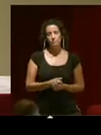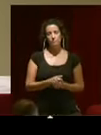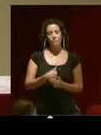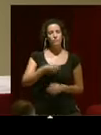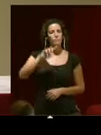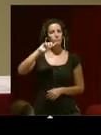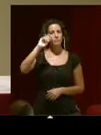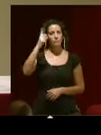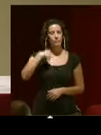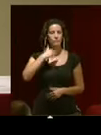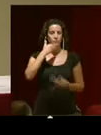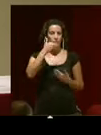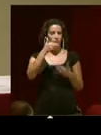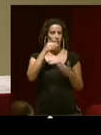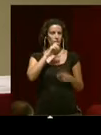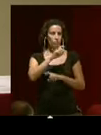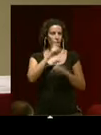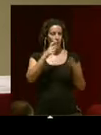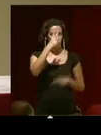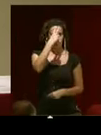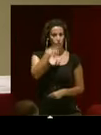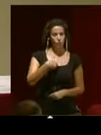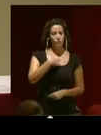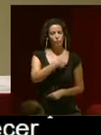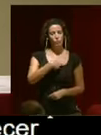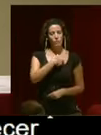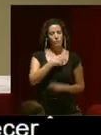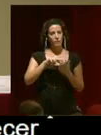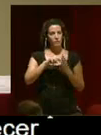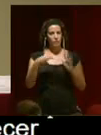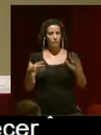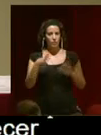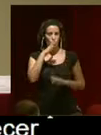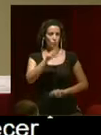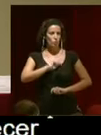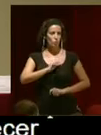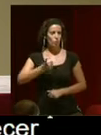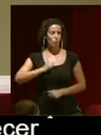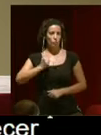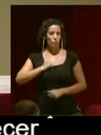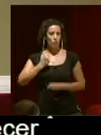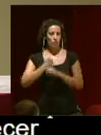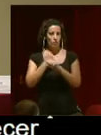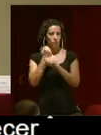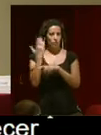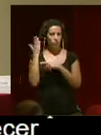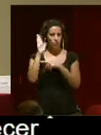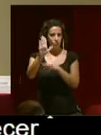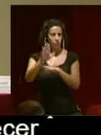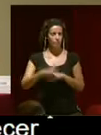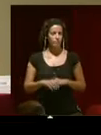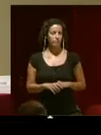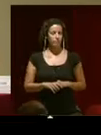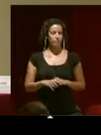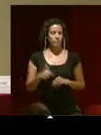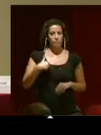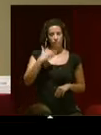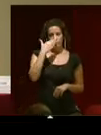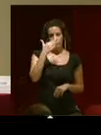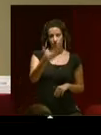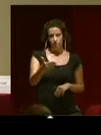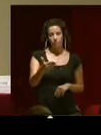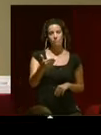afternoon, ladies and gentlemen. First and foremost, I'd like to thank the scientific committee of the ENG Foundation for giving me the opportunity to address this audience